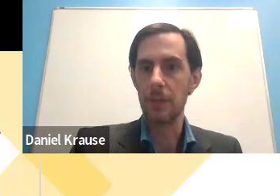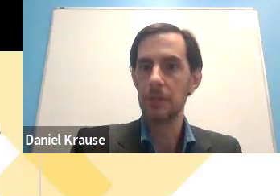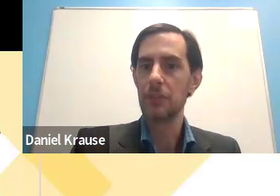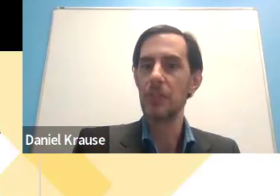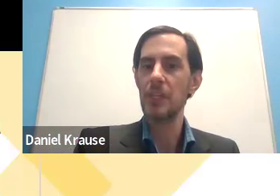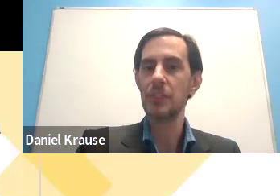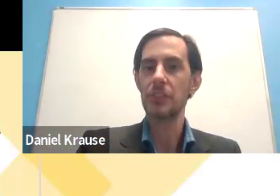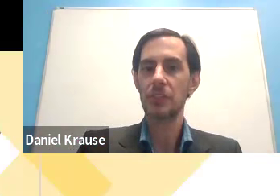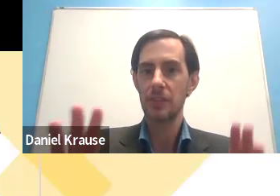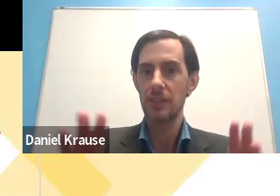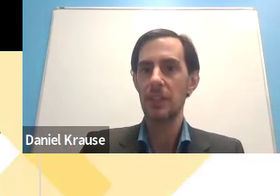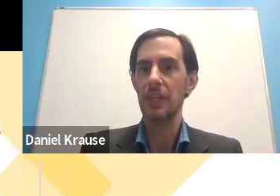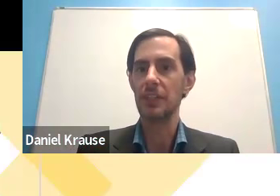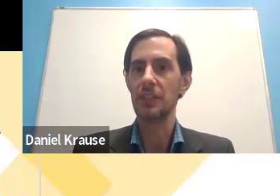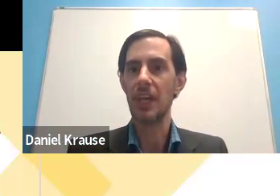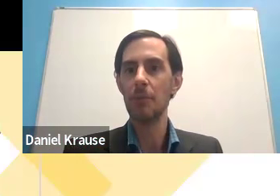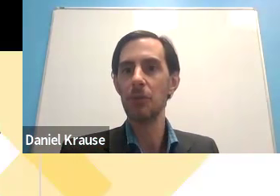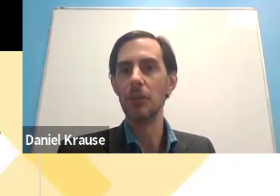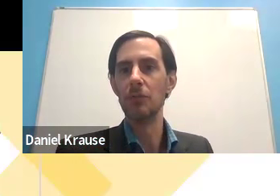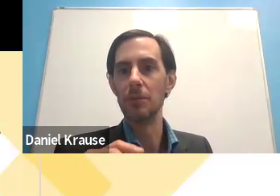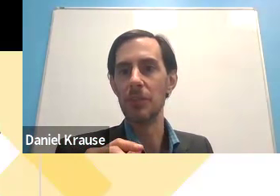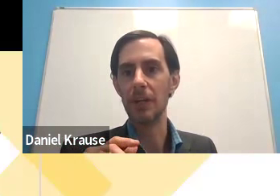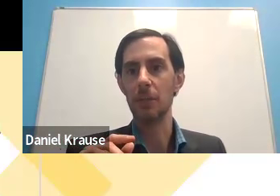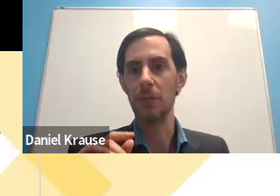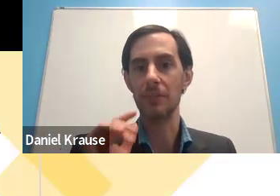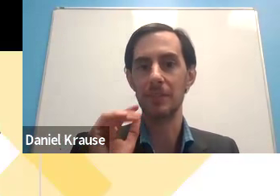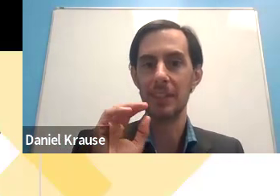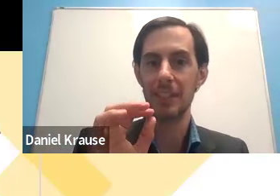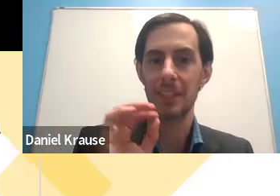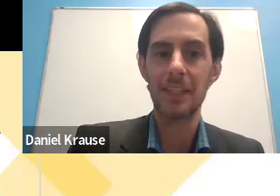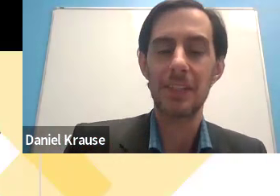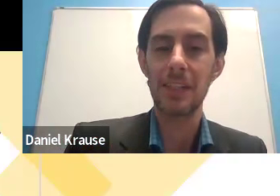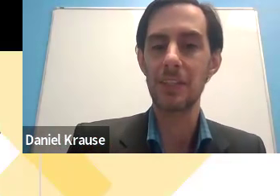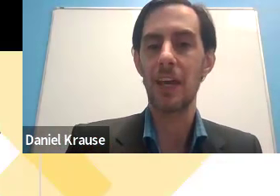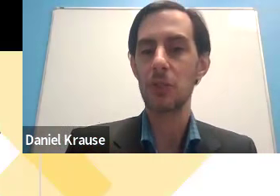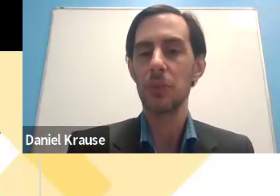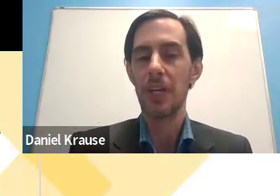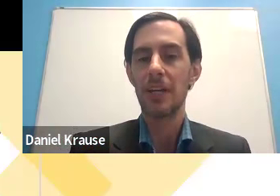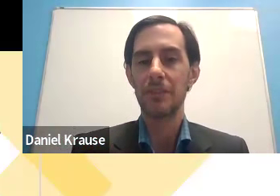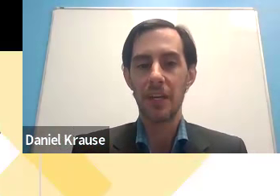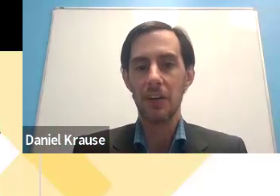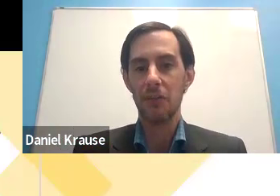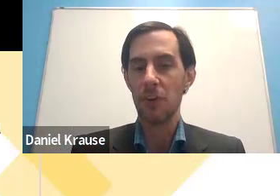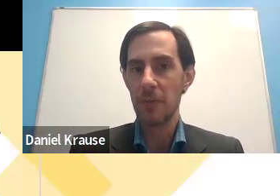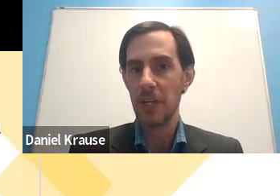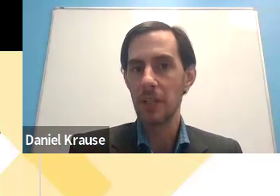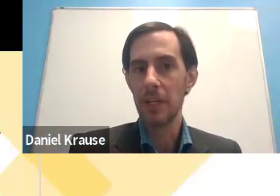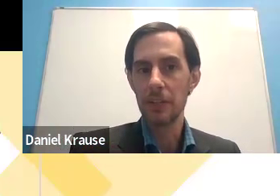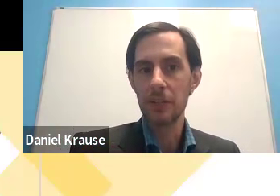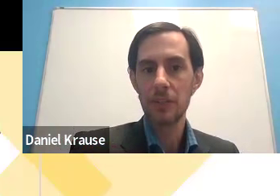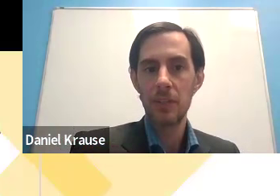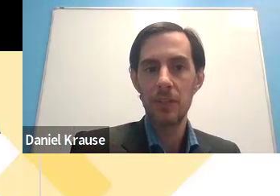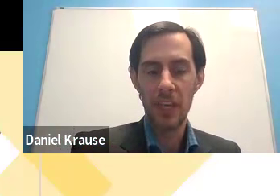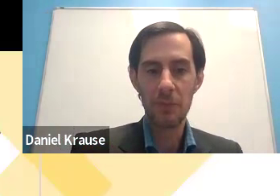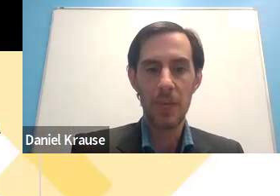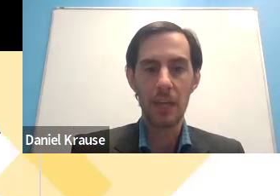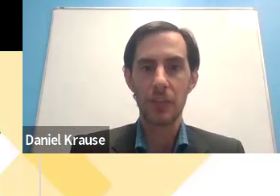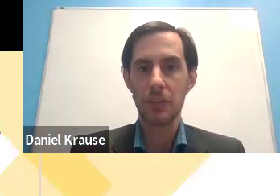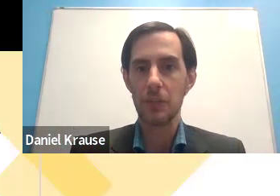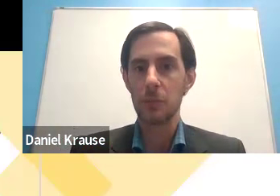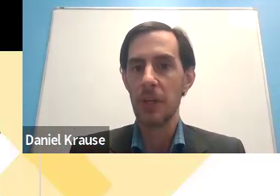All right, there we go. So this is an example of what I'm talking about. This is actual live data of one of my clients.